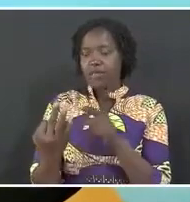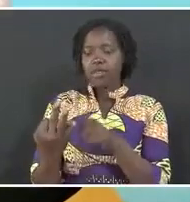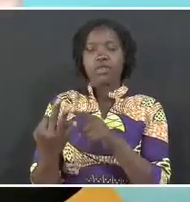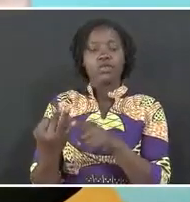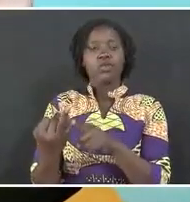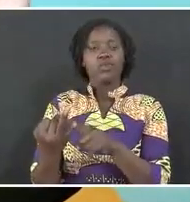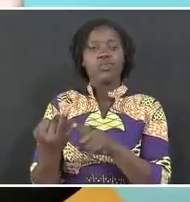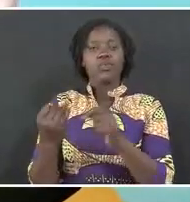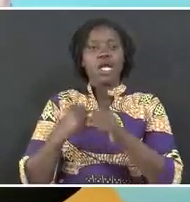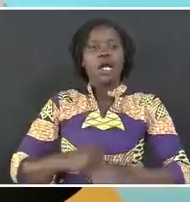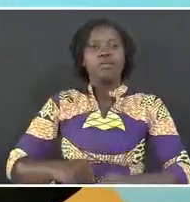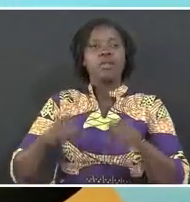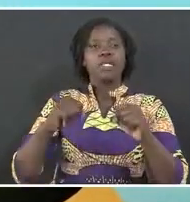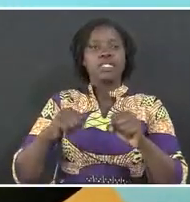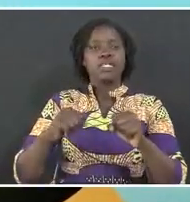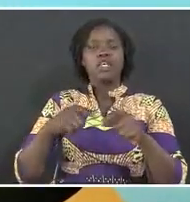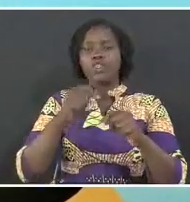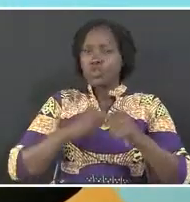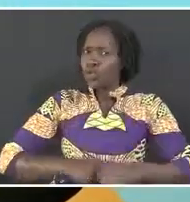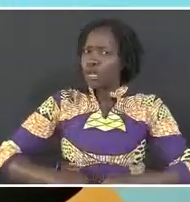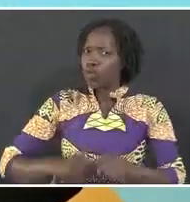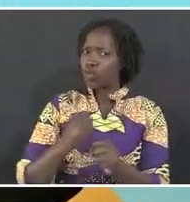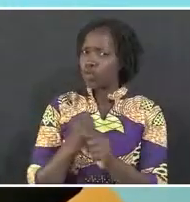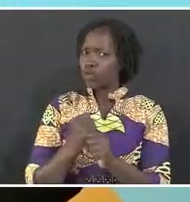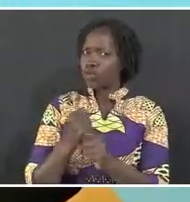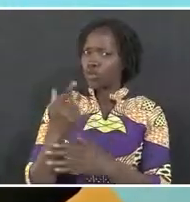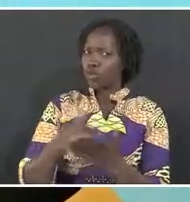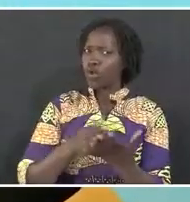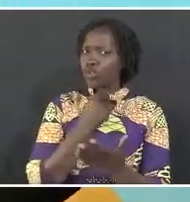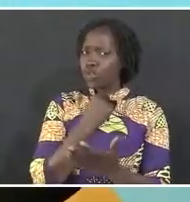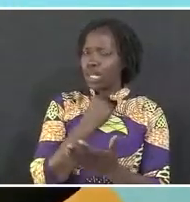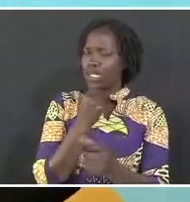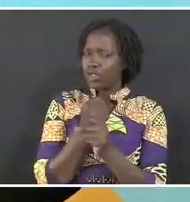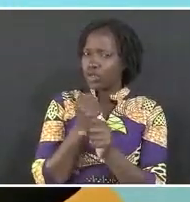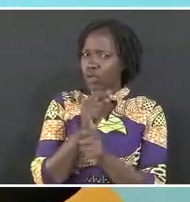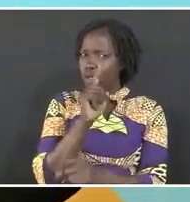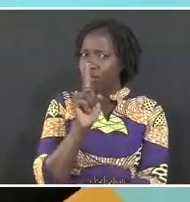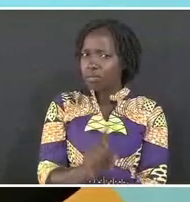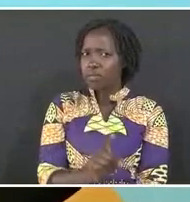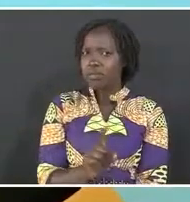ability. Are you able to do what you like doing?